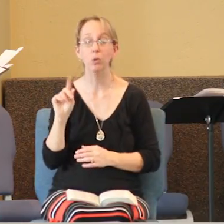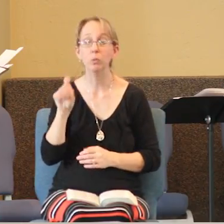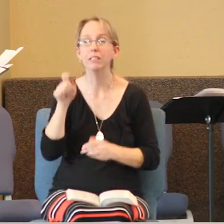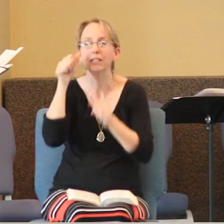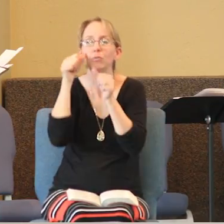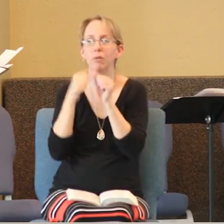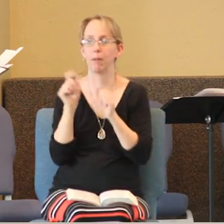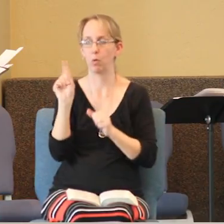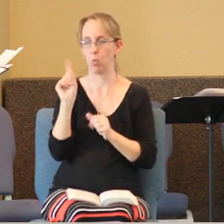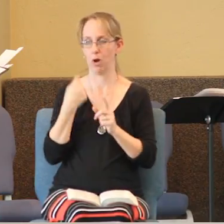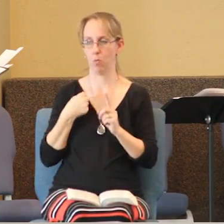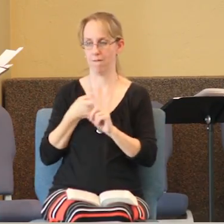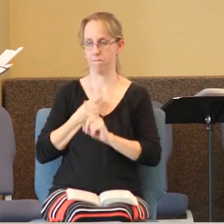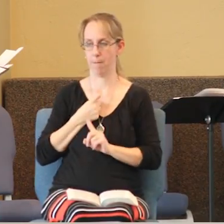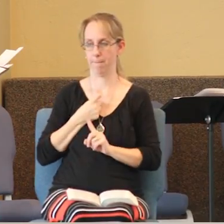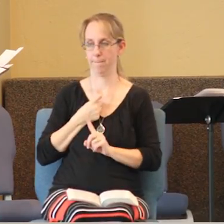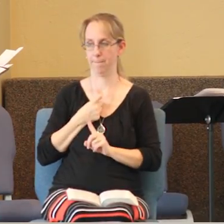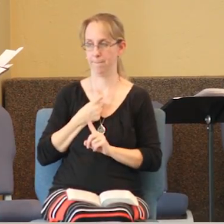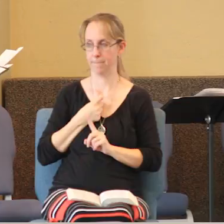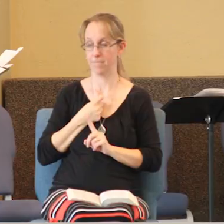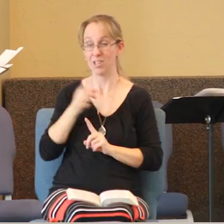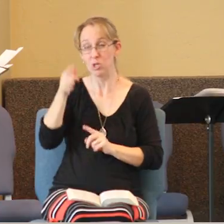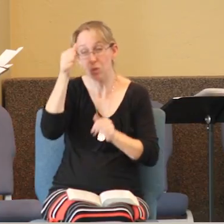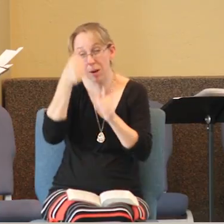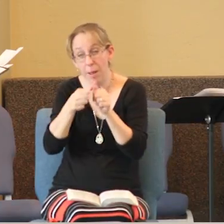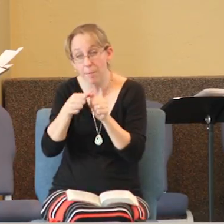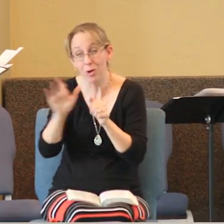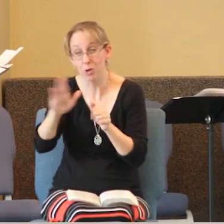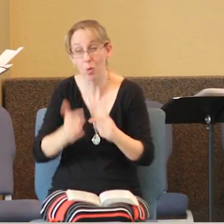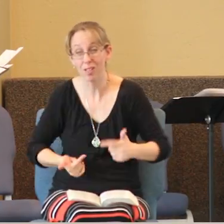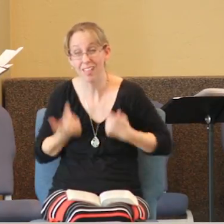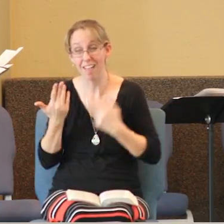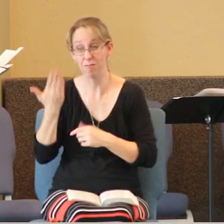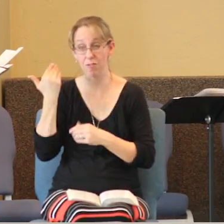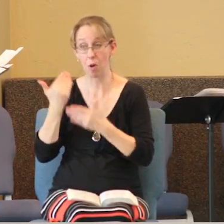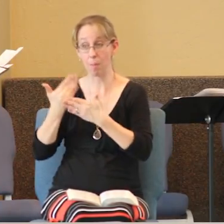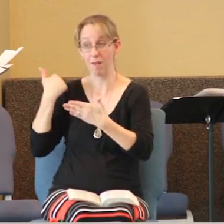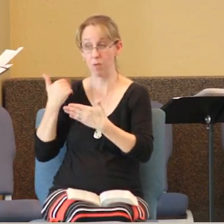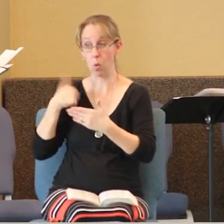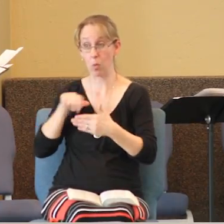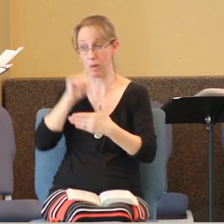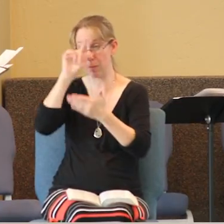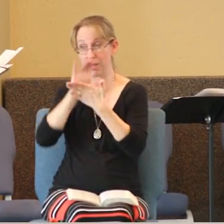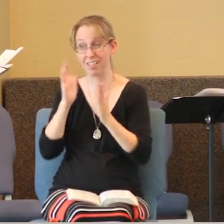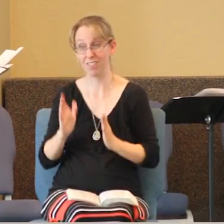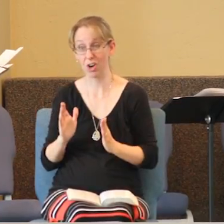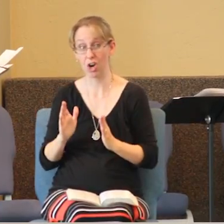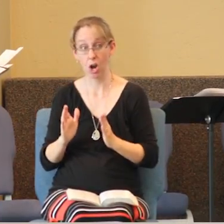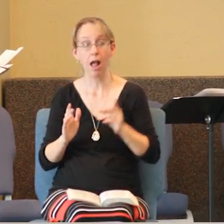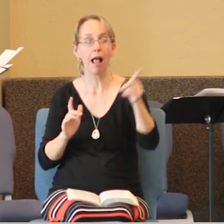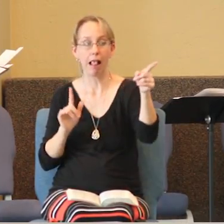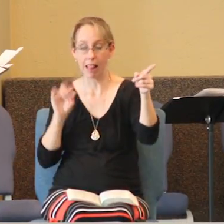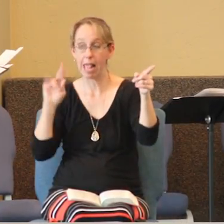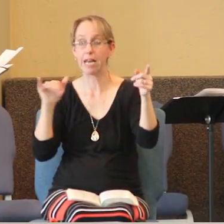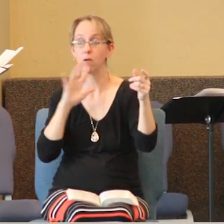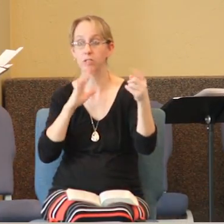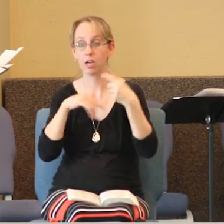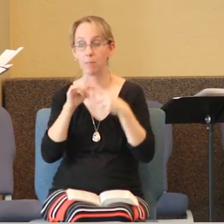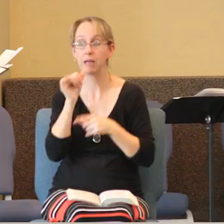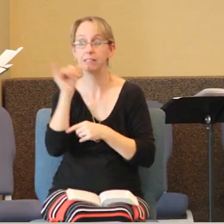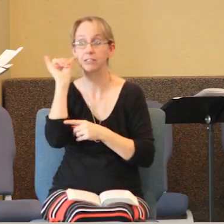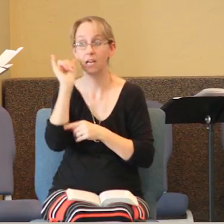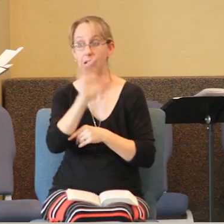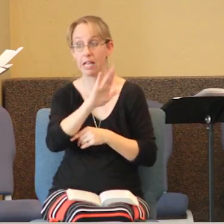is remembering where we came from. You remember your life before you were a believer? Lanny was sharing yesterday his life